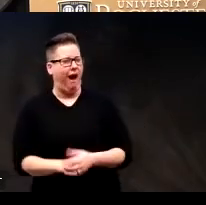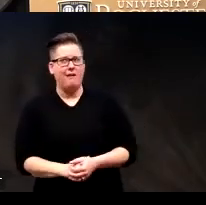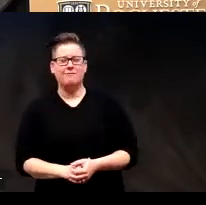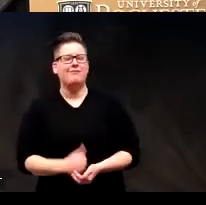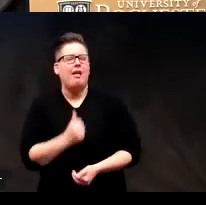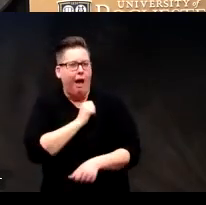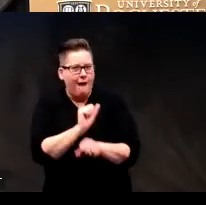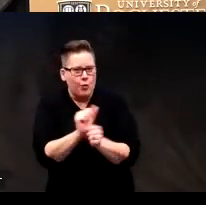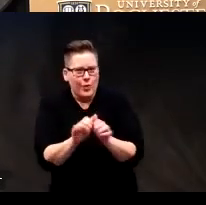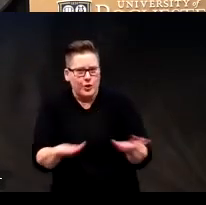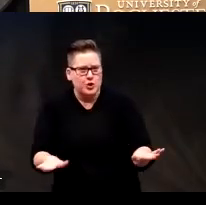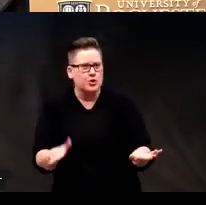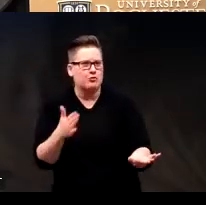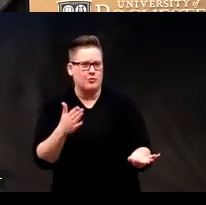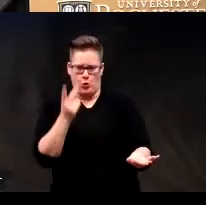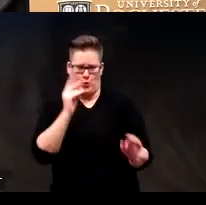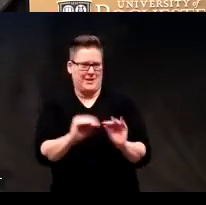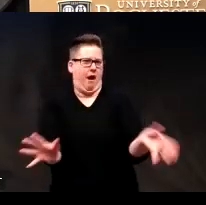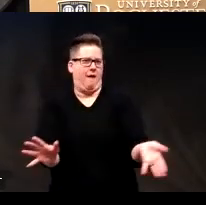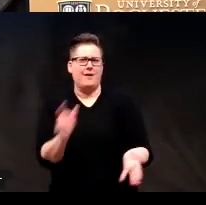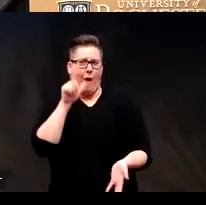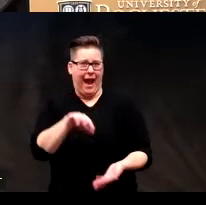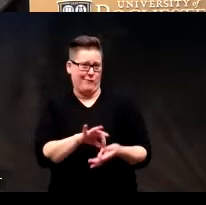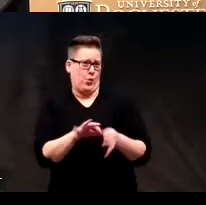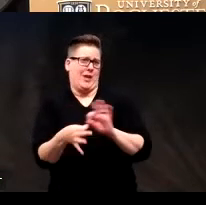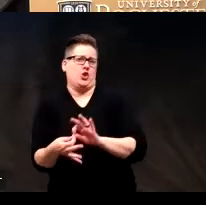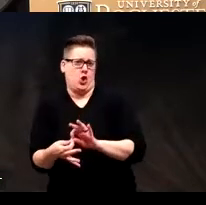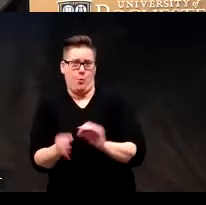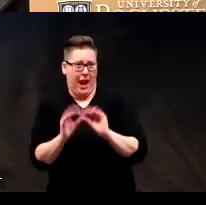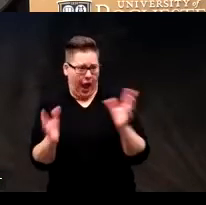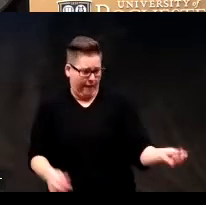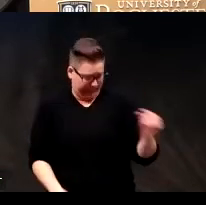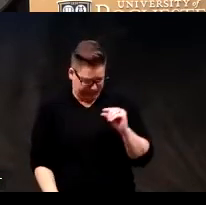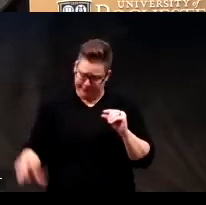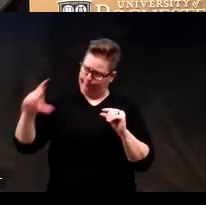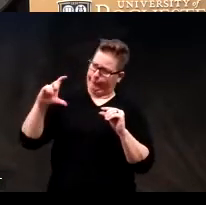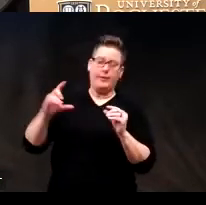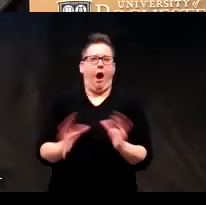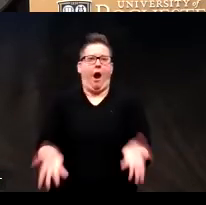with children is it's very explicit. You don't have to interpret much. I mean, they just put it right out there for you.